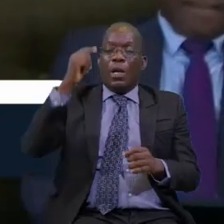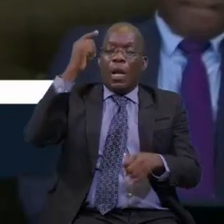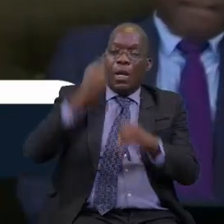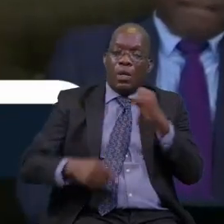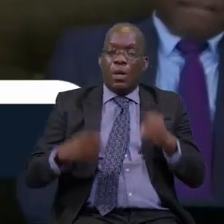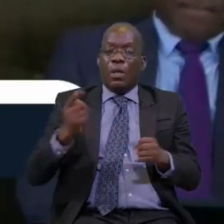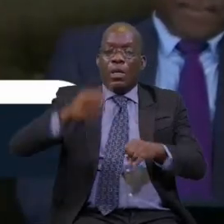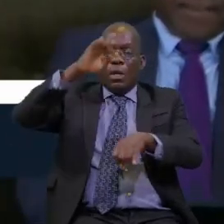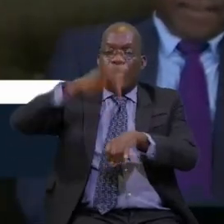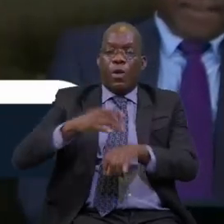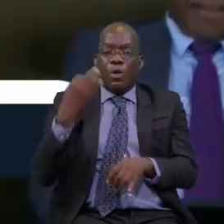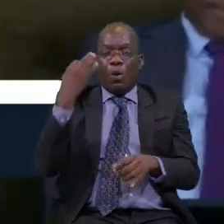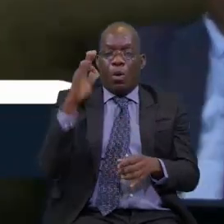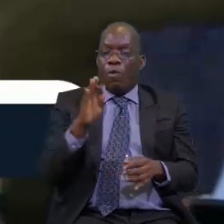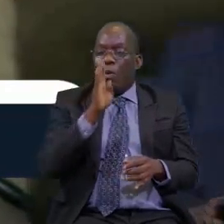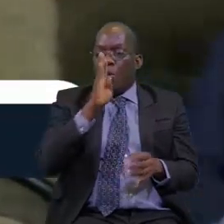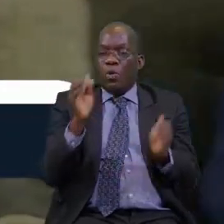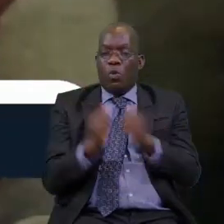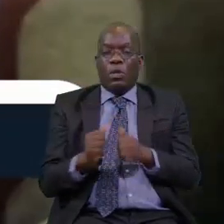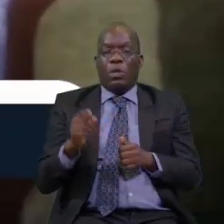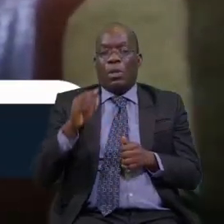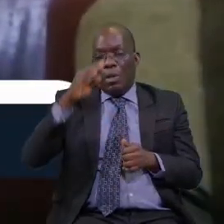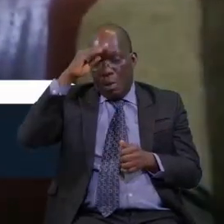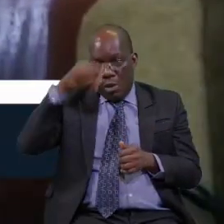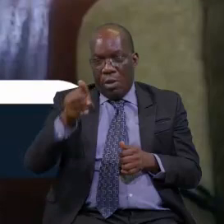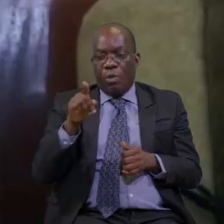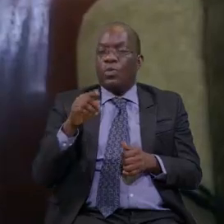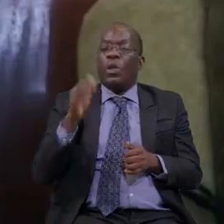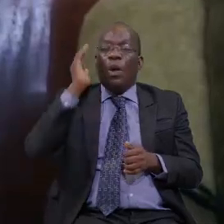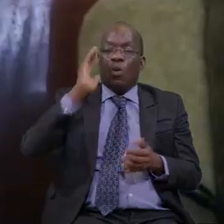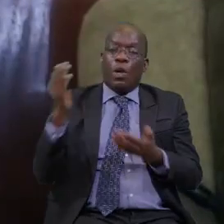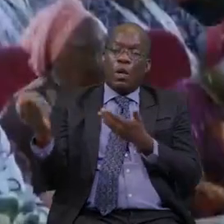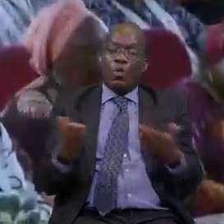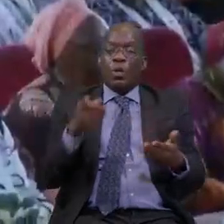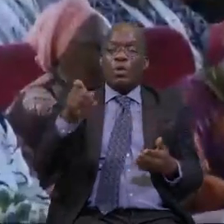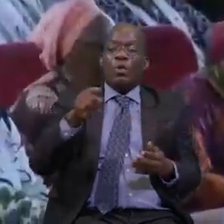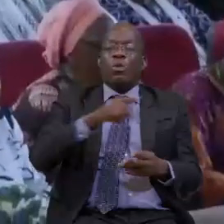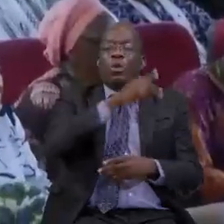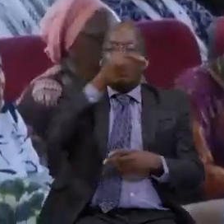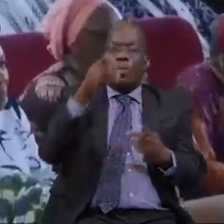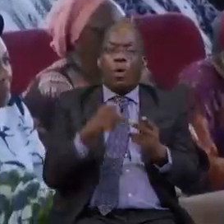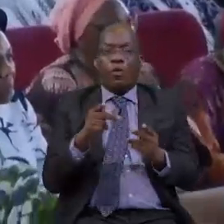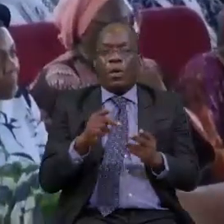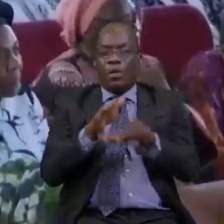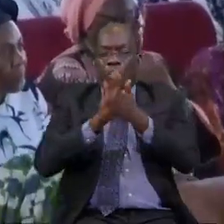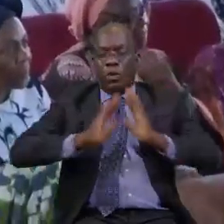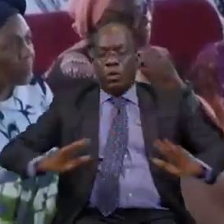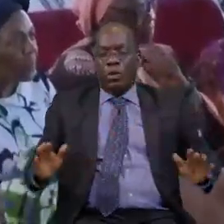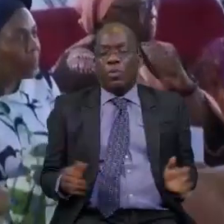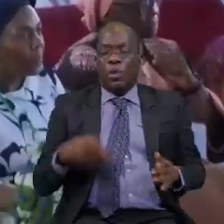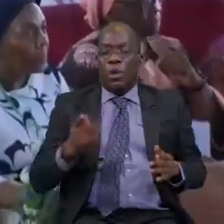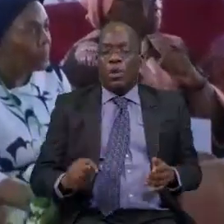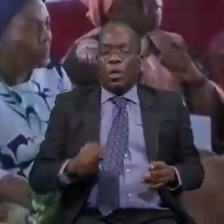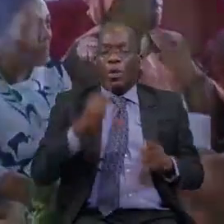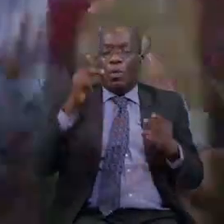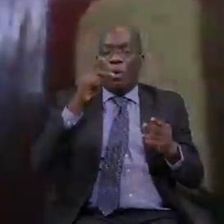you being with him is going to bring you perfect peace. And the purpose for which the Lord